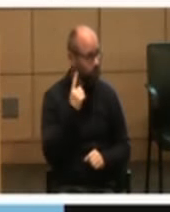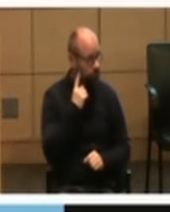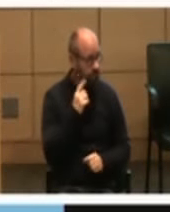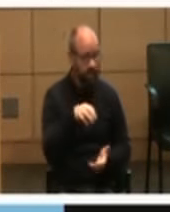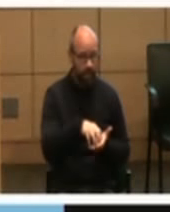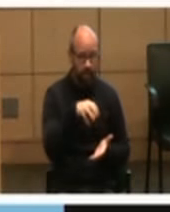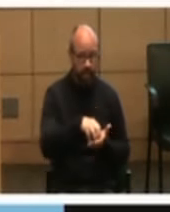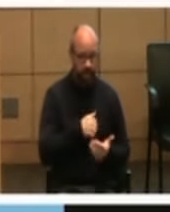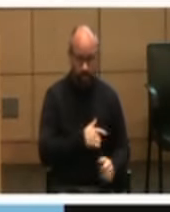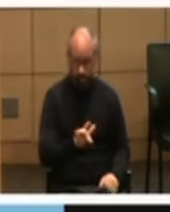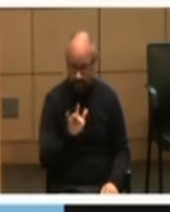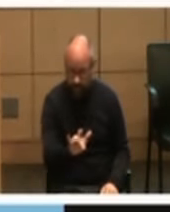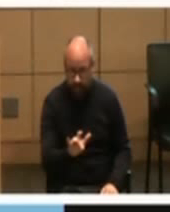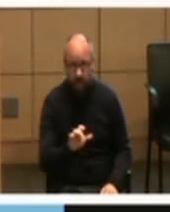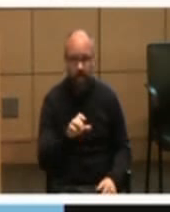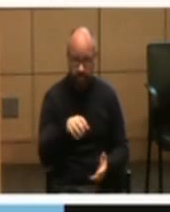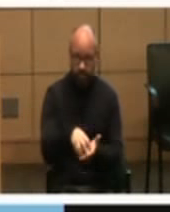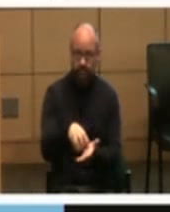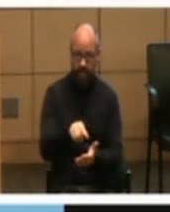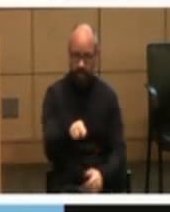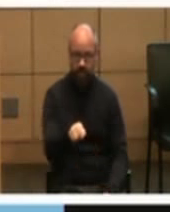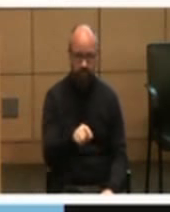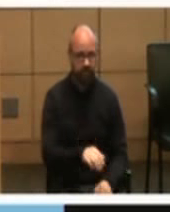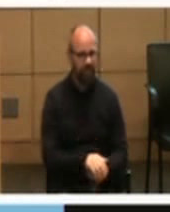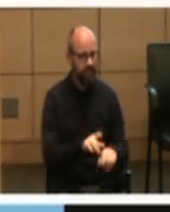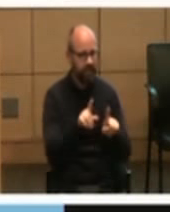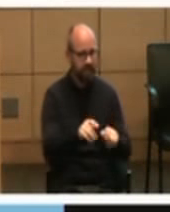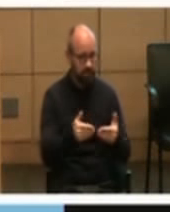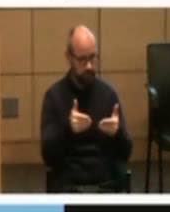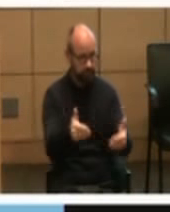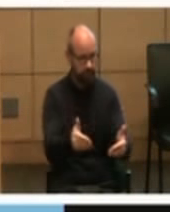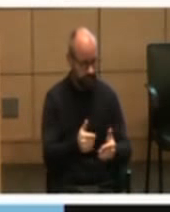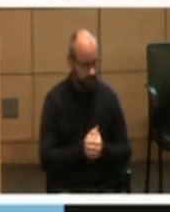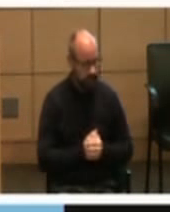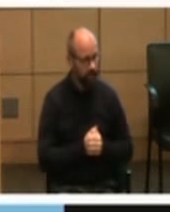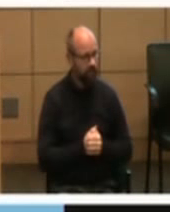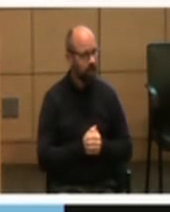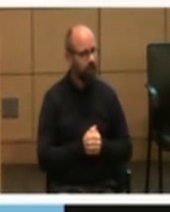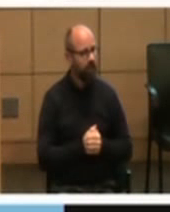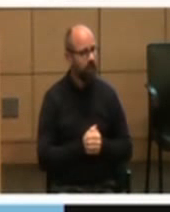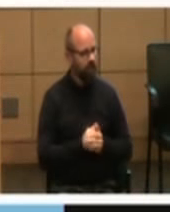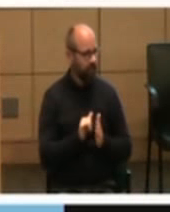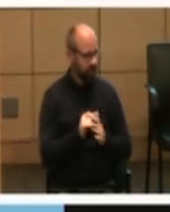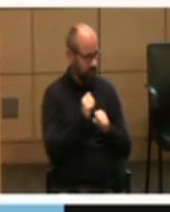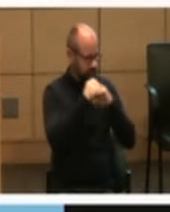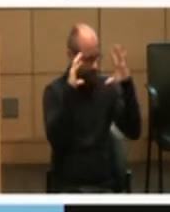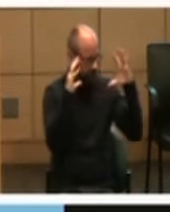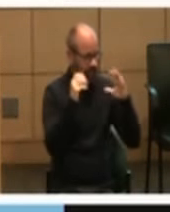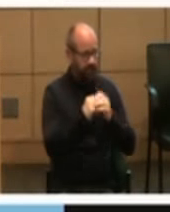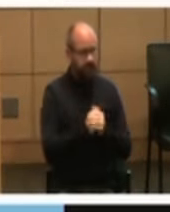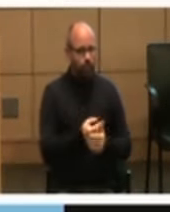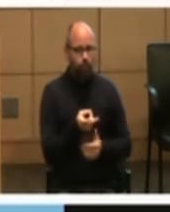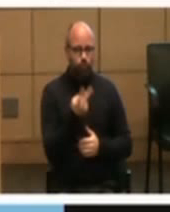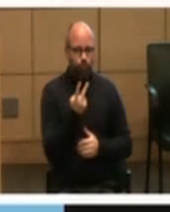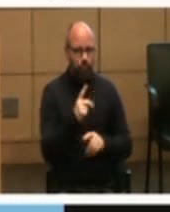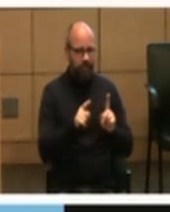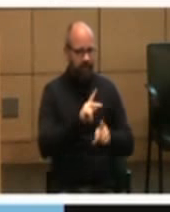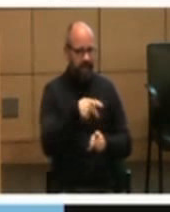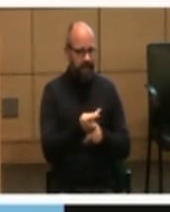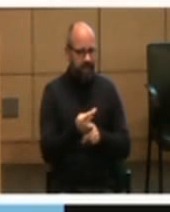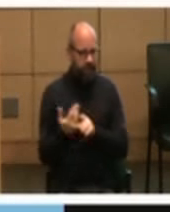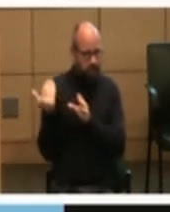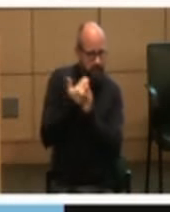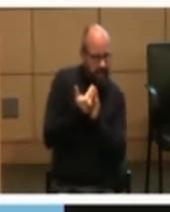would click on cupcake and the test would continue. Now there were two different types of masking going on in